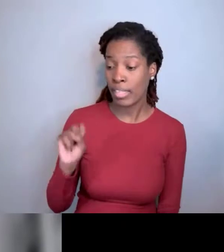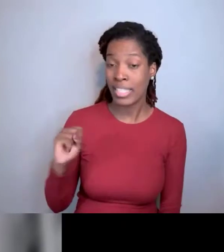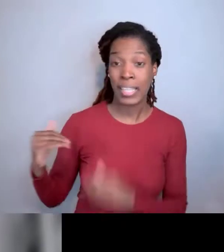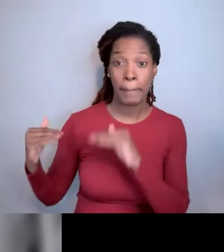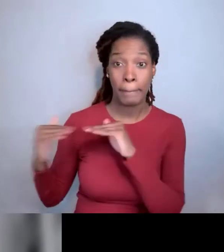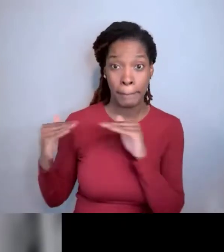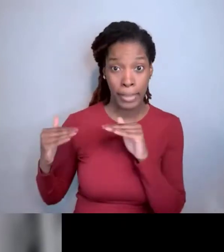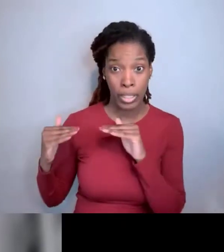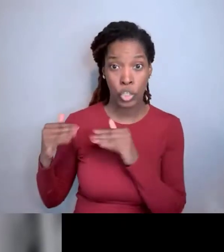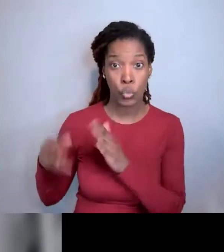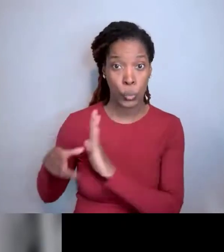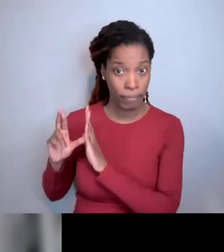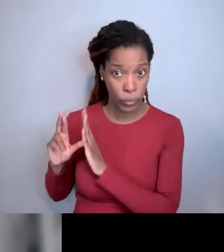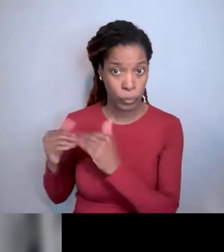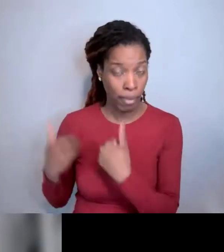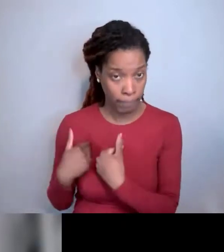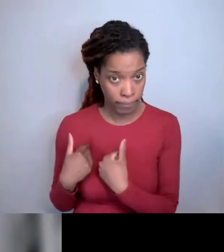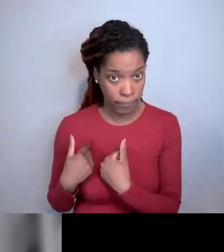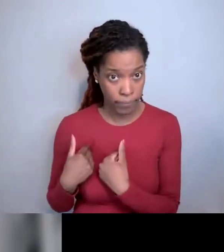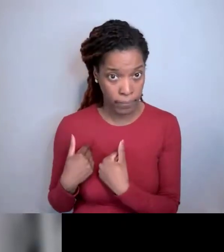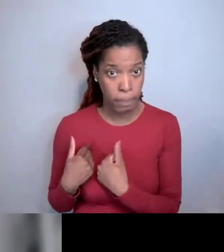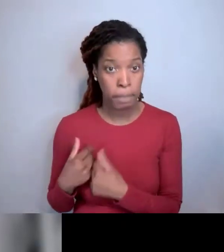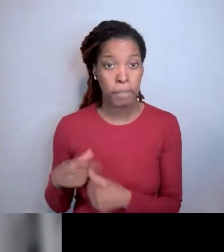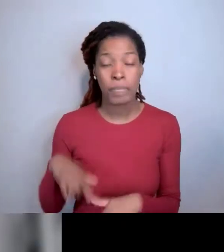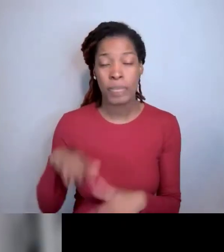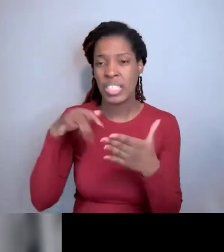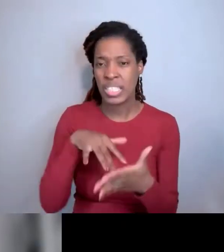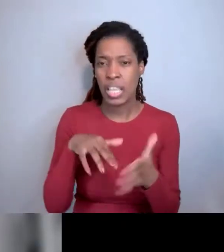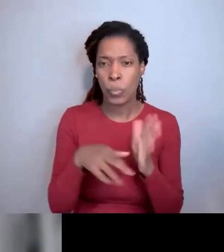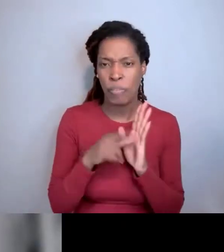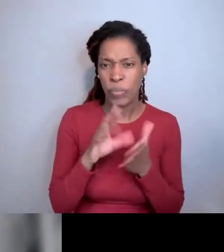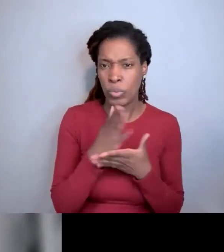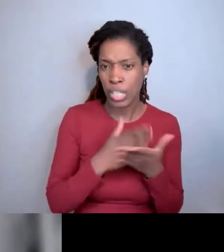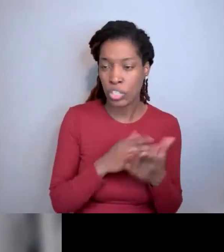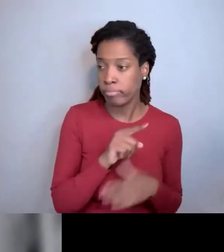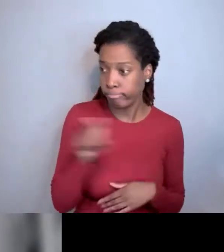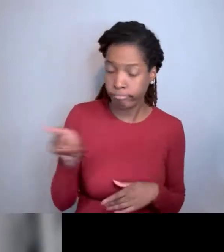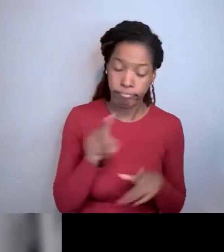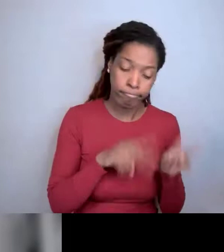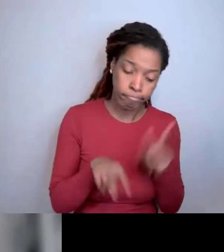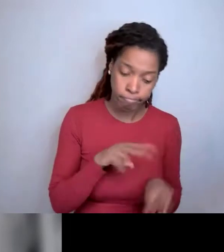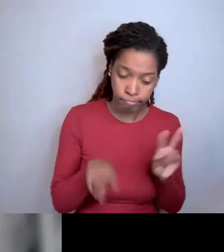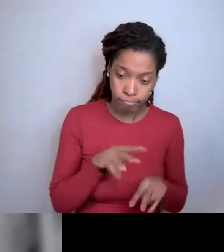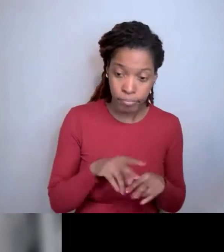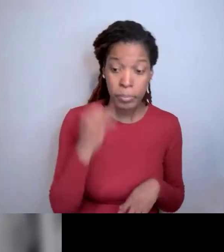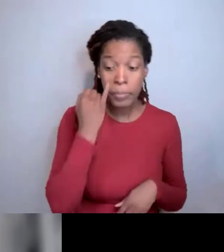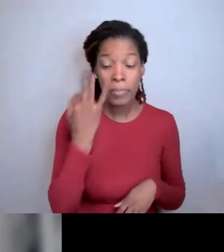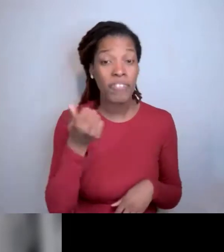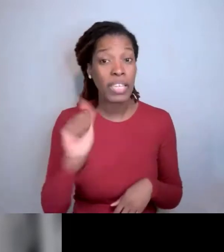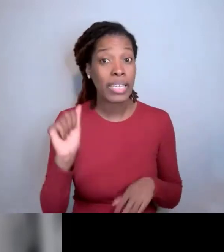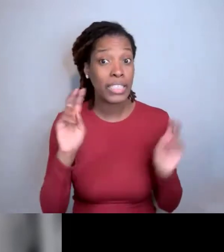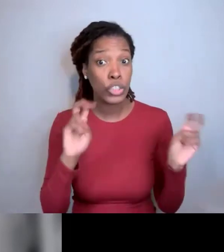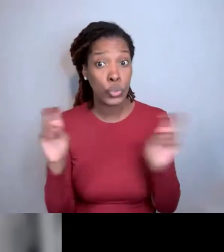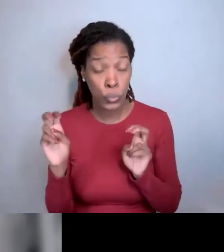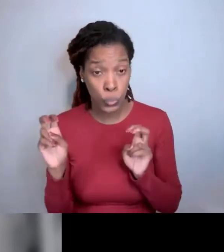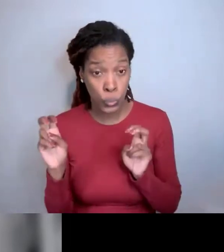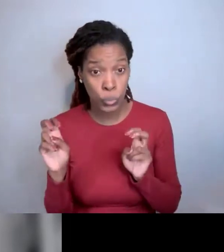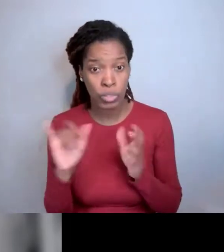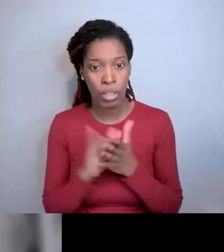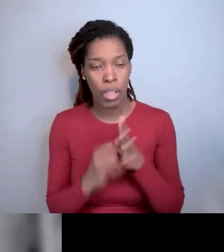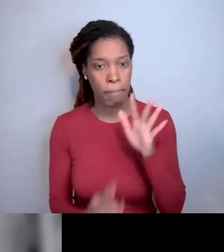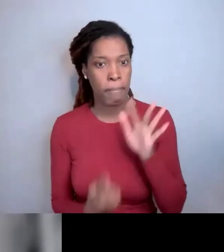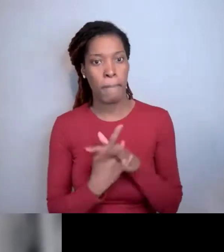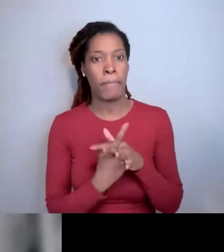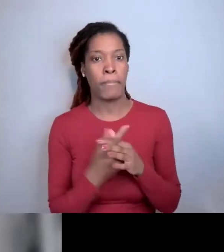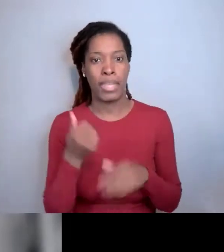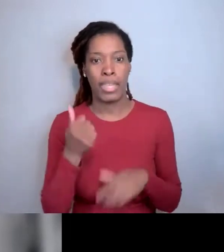to the study review section. They review it. If there are any issues that arise or any